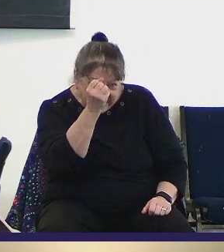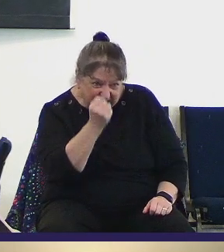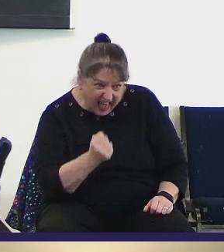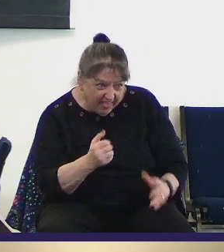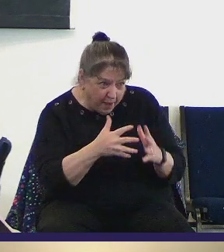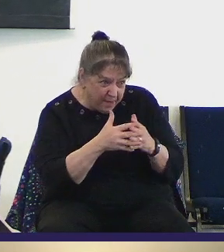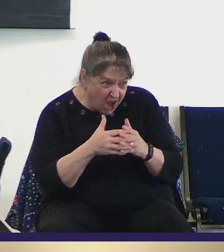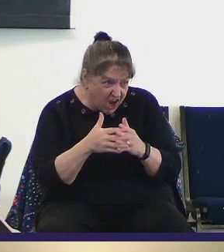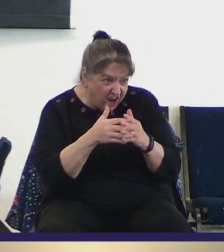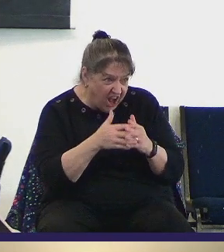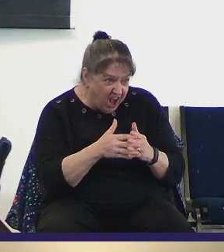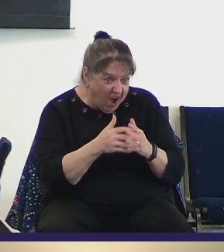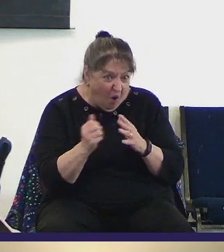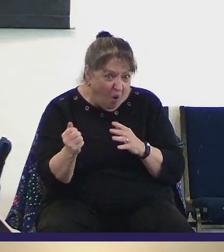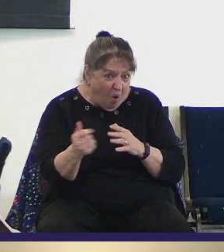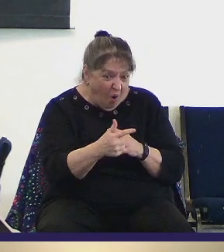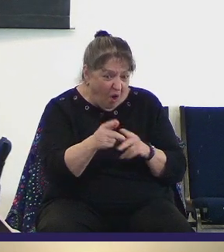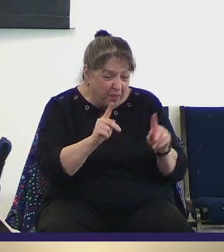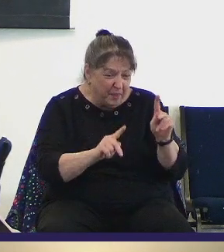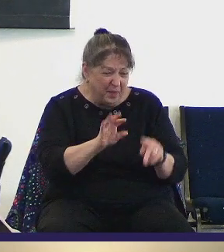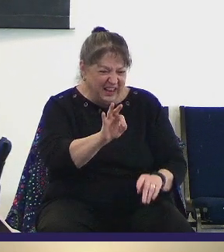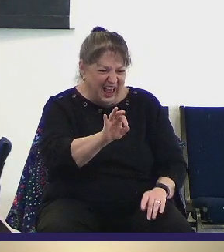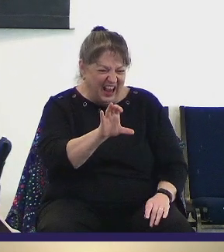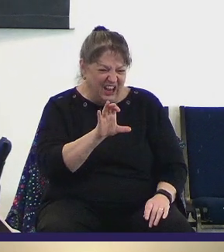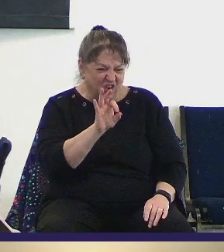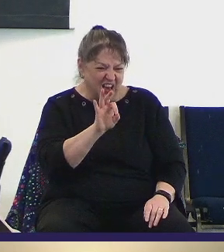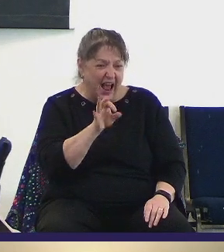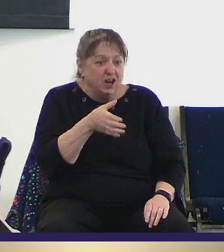he led 909 people